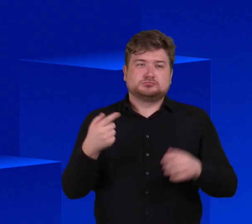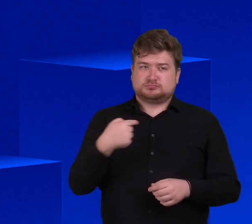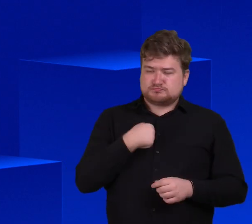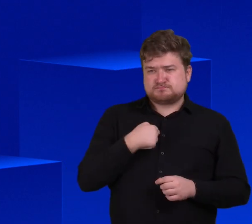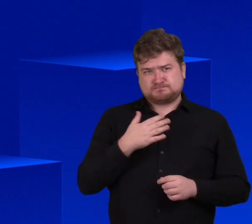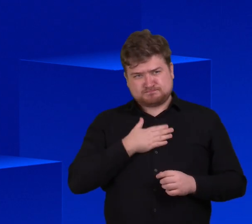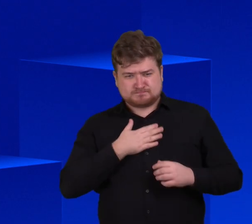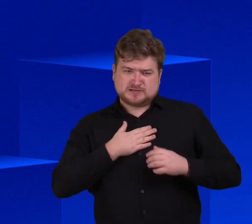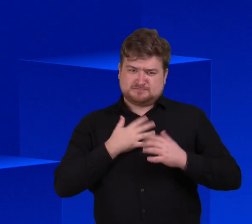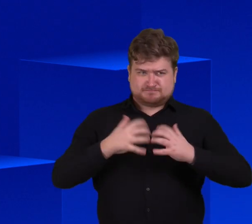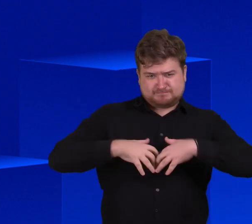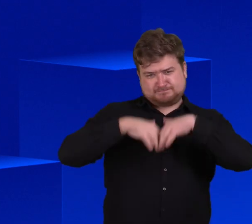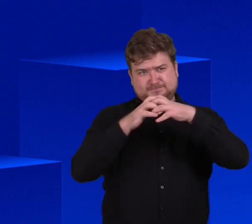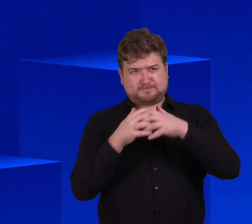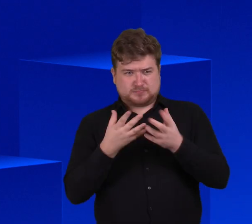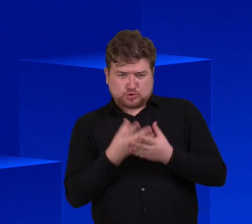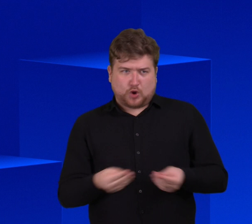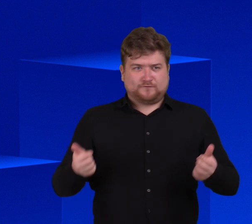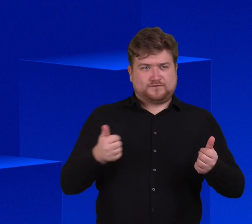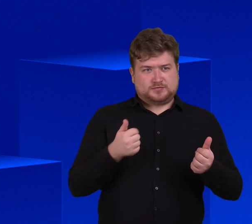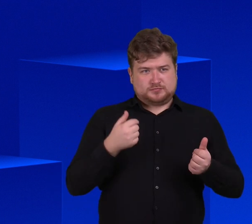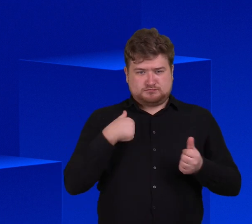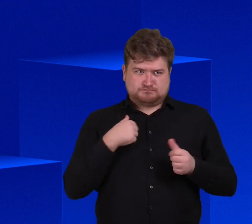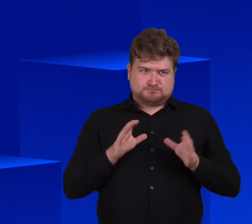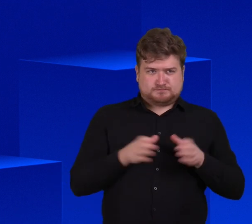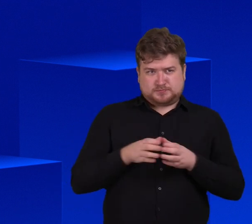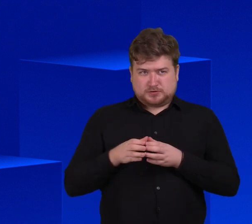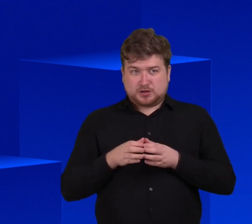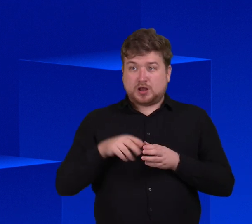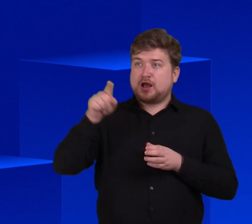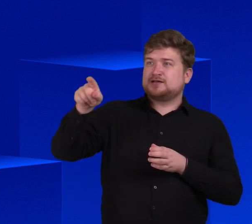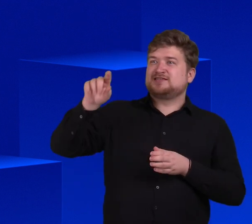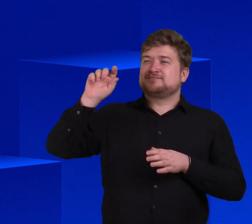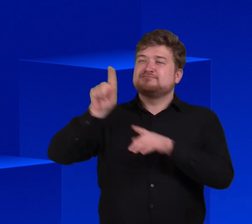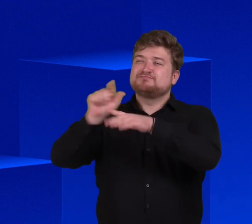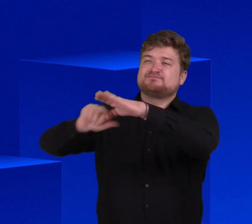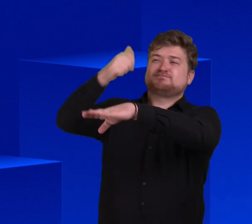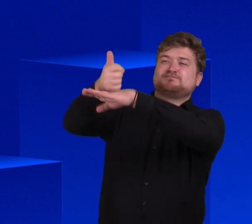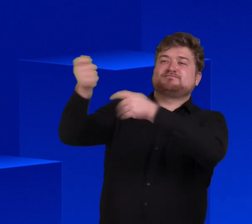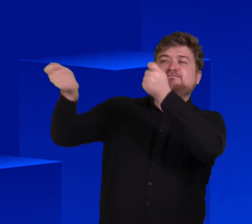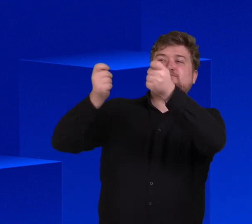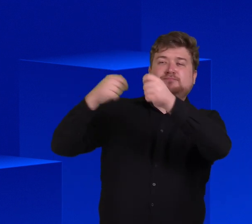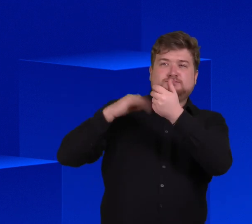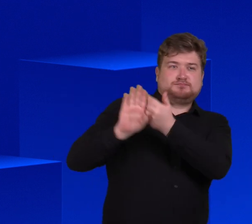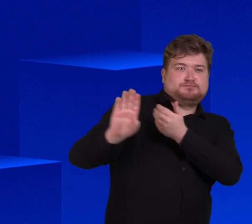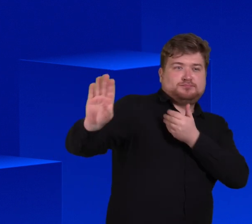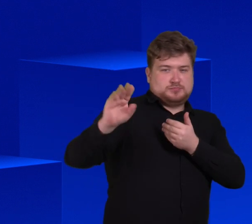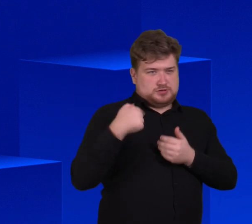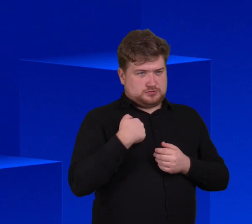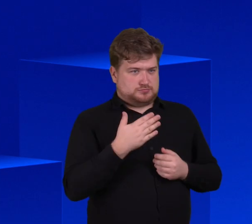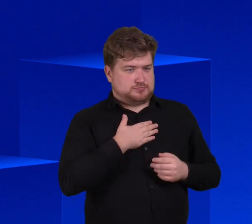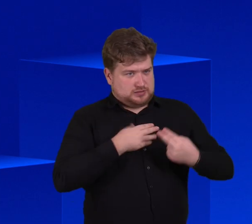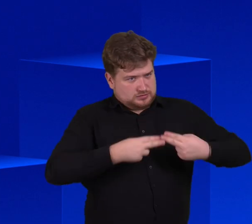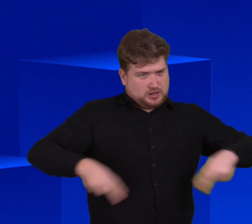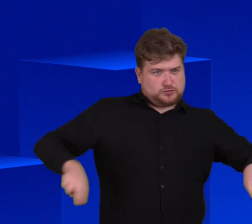an interesting diversity in Europe with regard to how active we are in taking up this